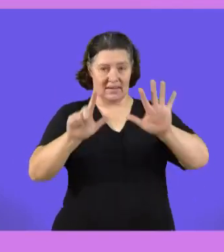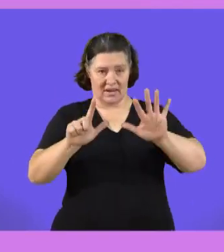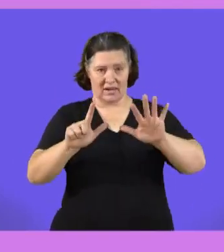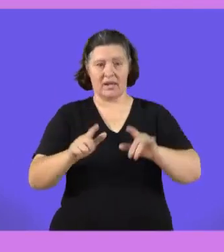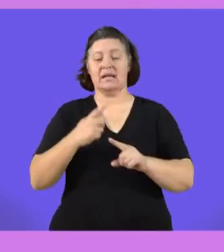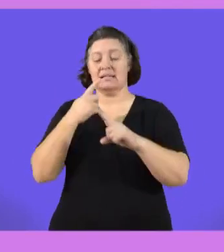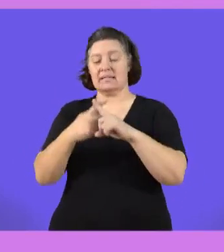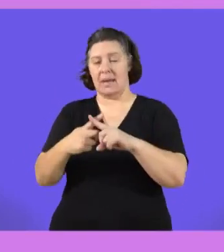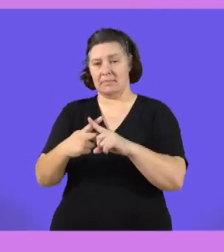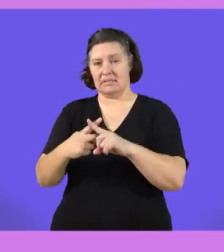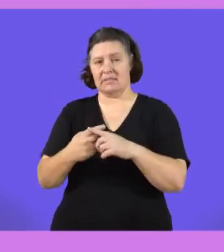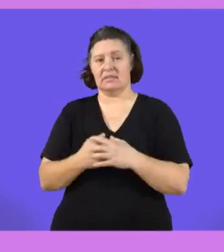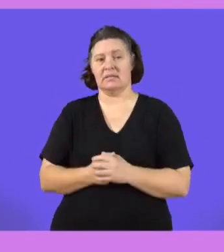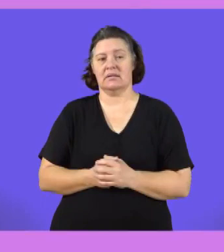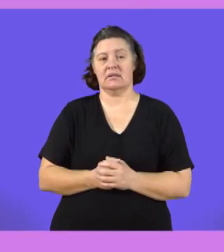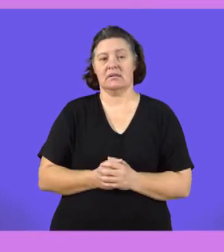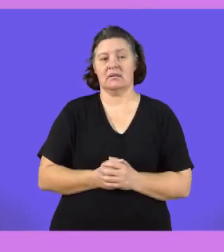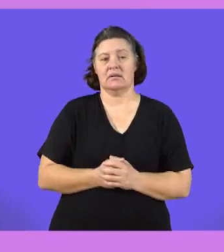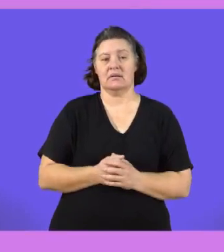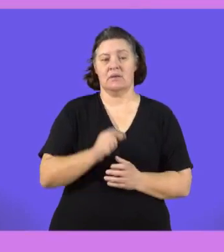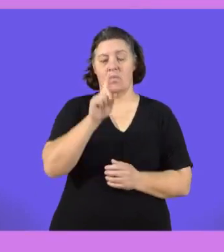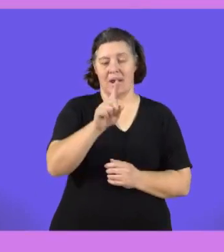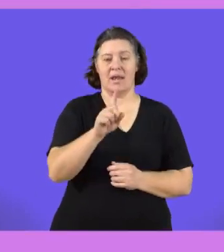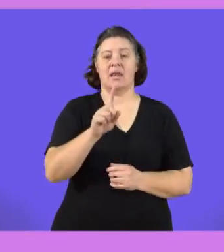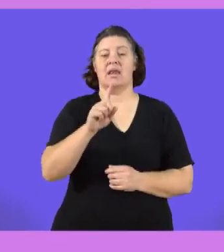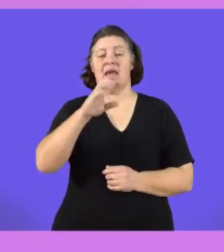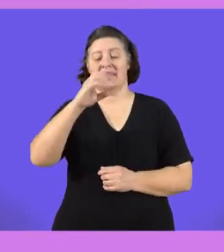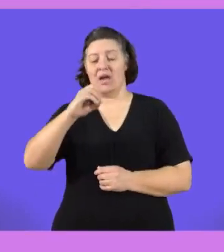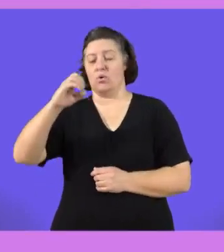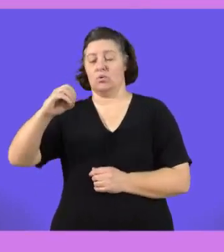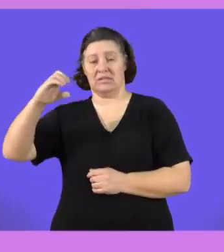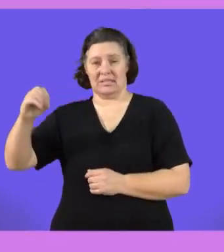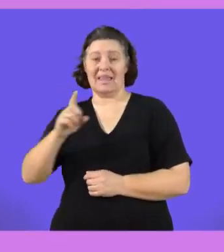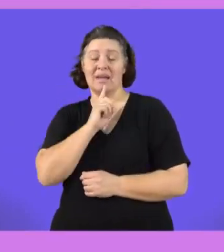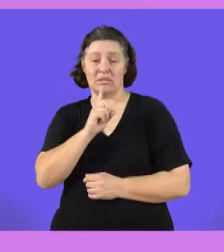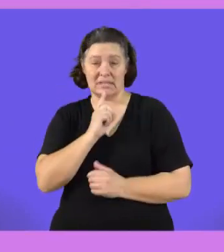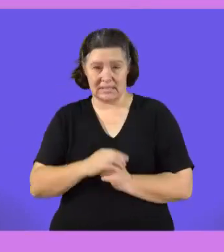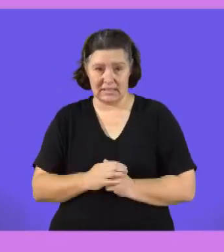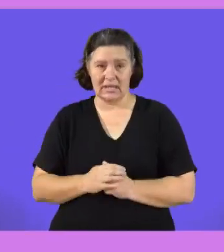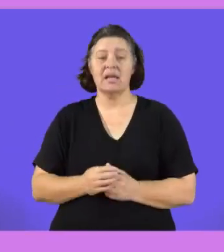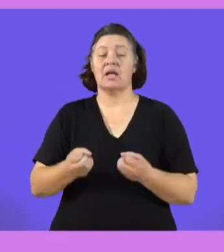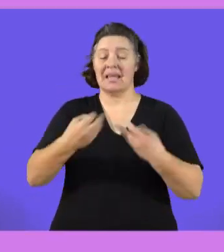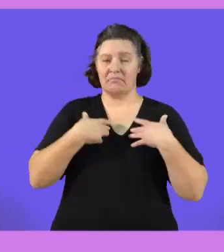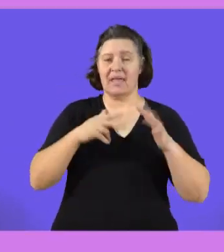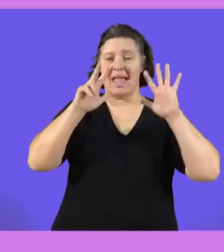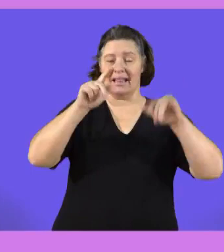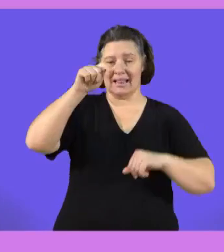8,7 multiply, the conversion factor is 1,000, so I multiply by 1,000, so that will give me